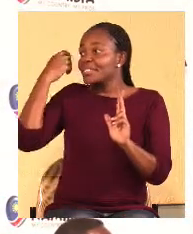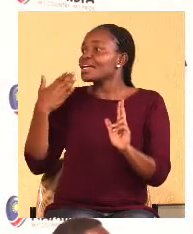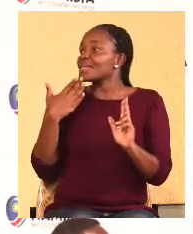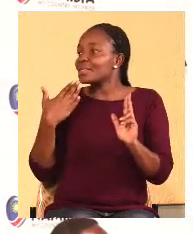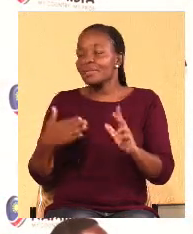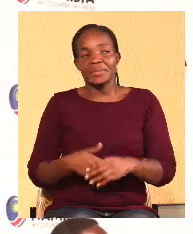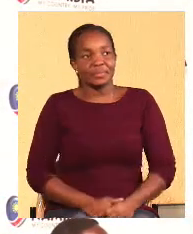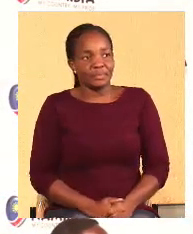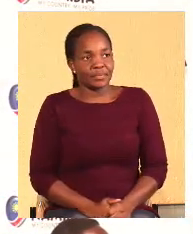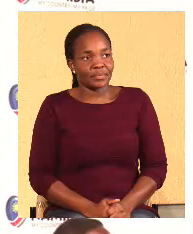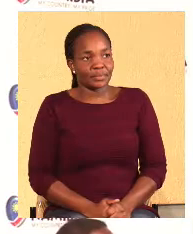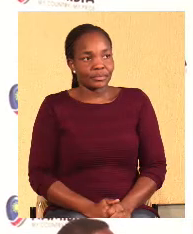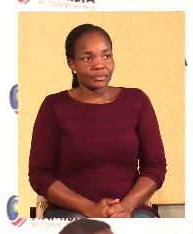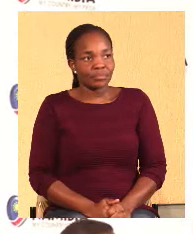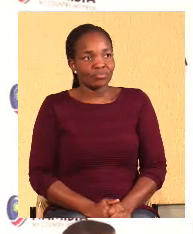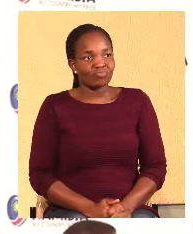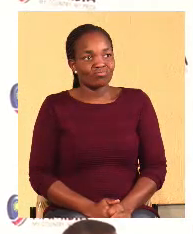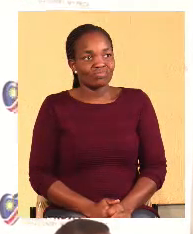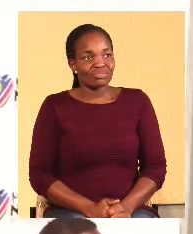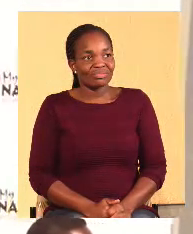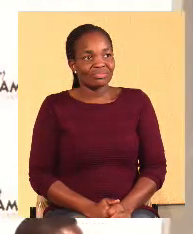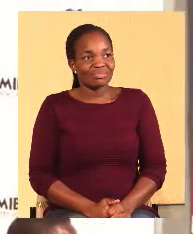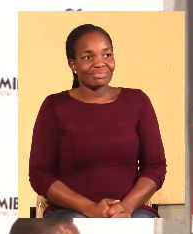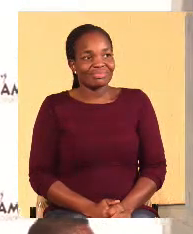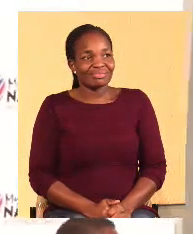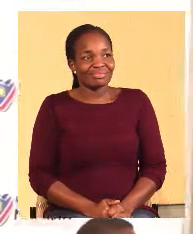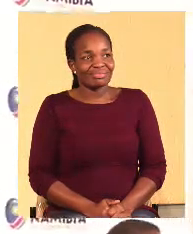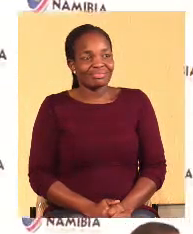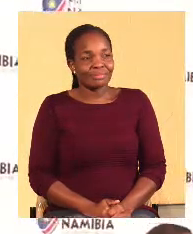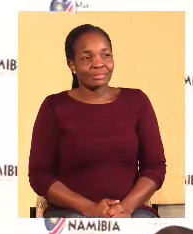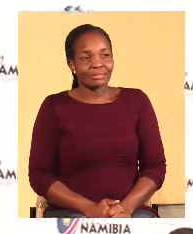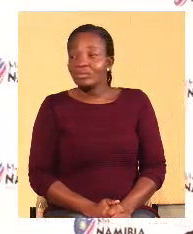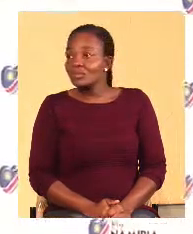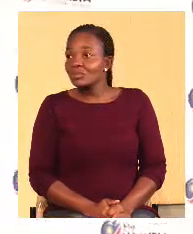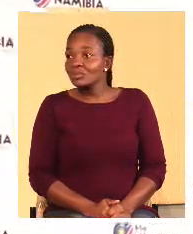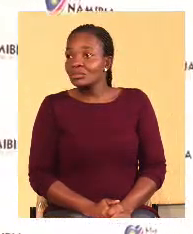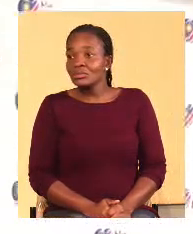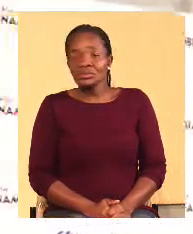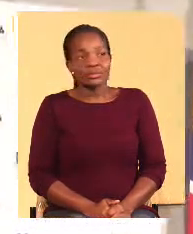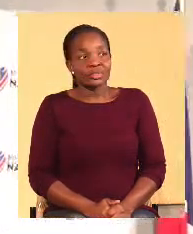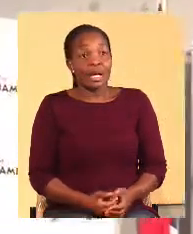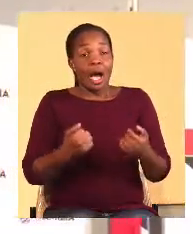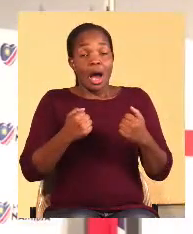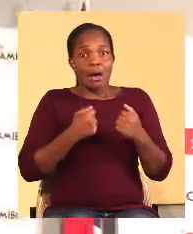must also just clarify that today we've got an extended session.